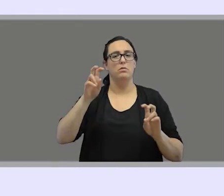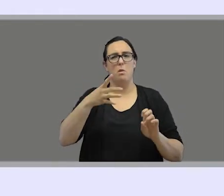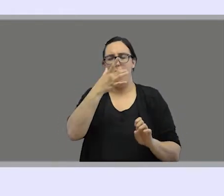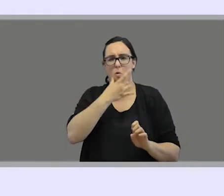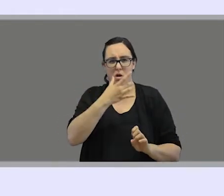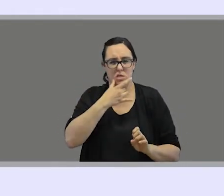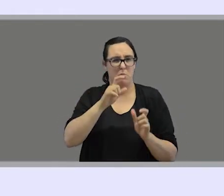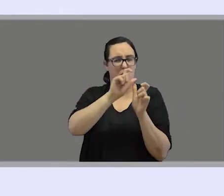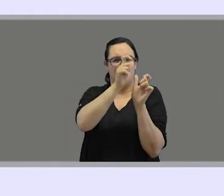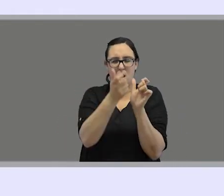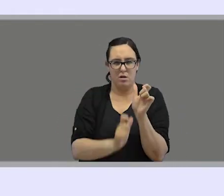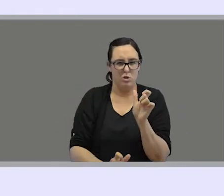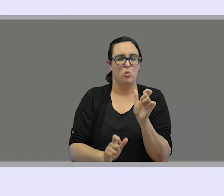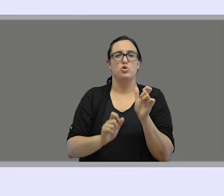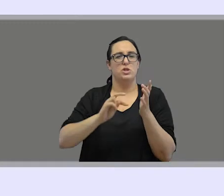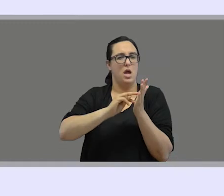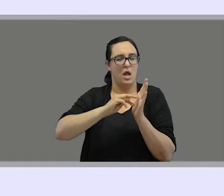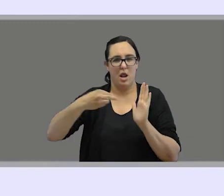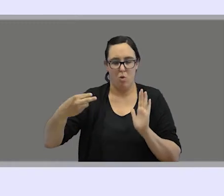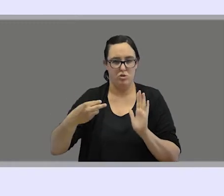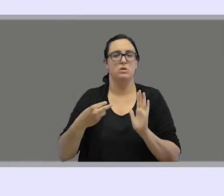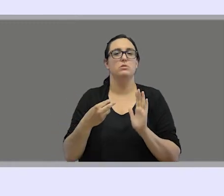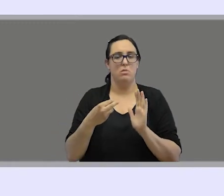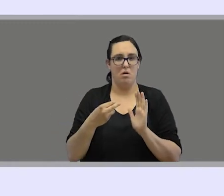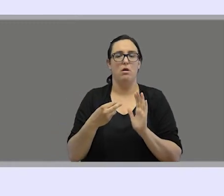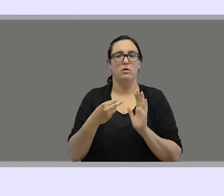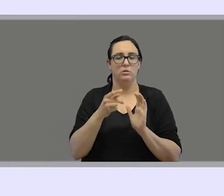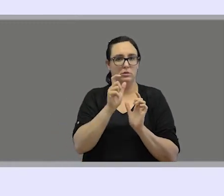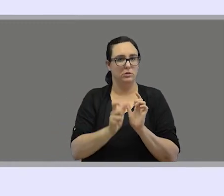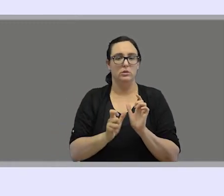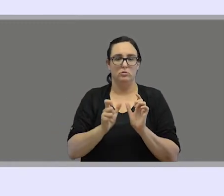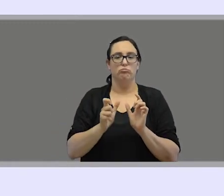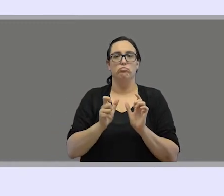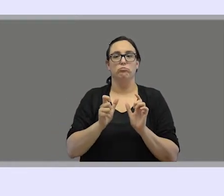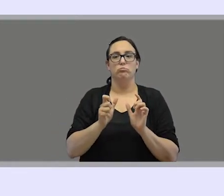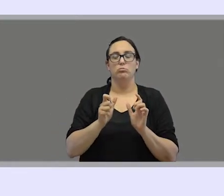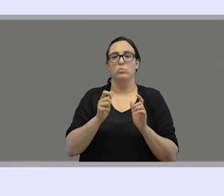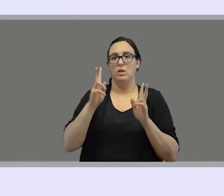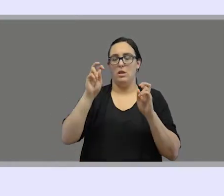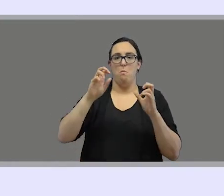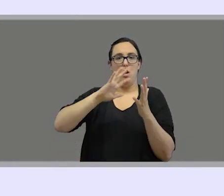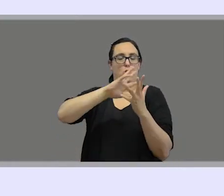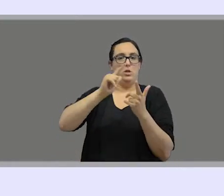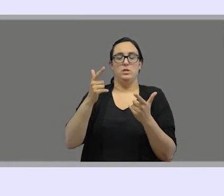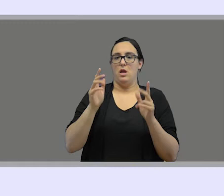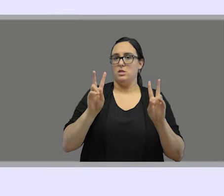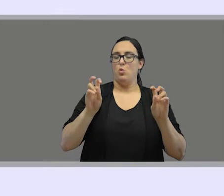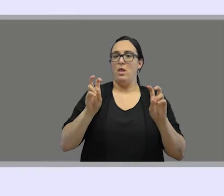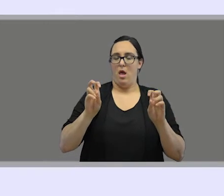the neologisms and terminology of the current events.